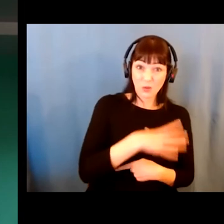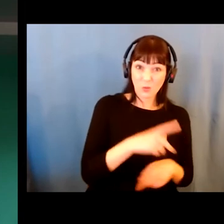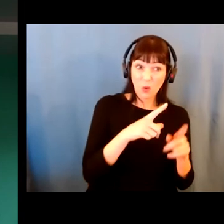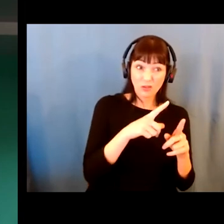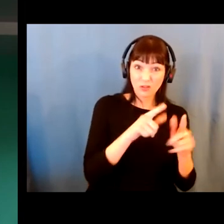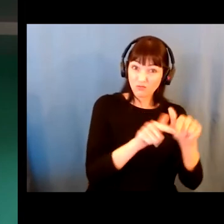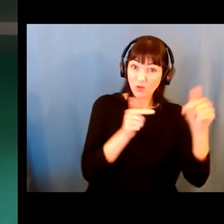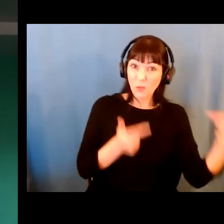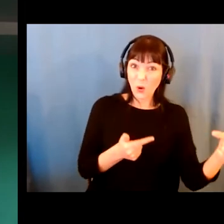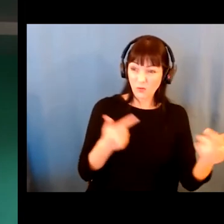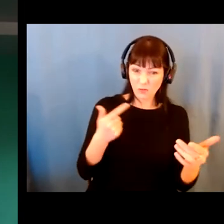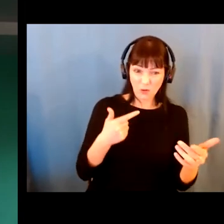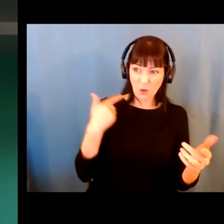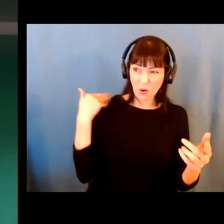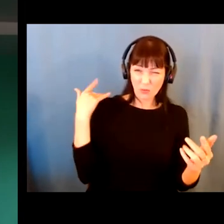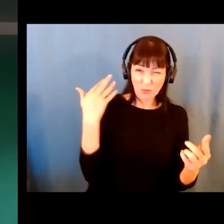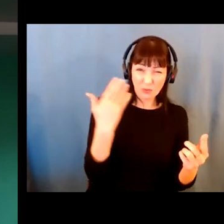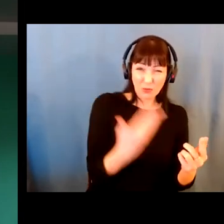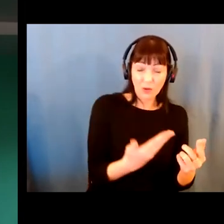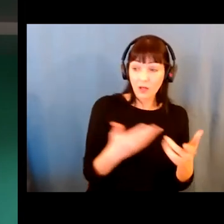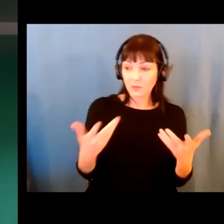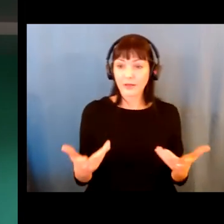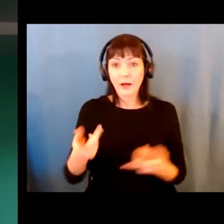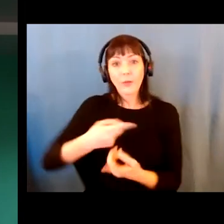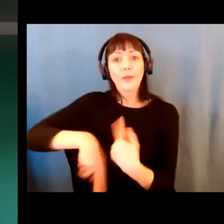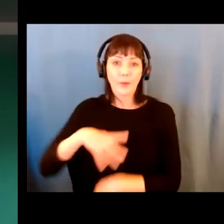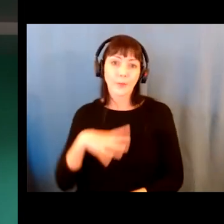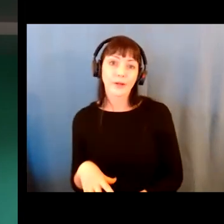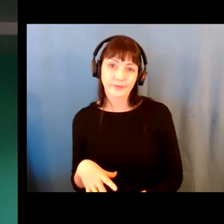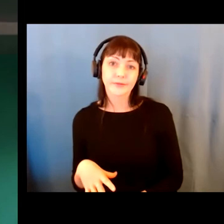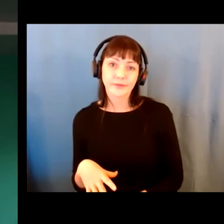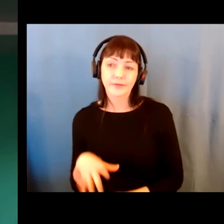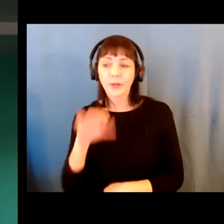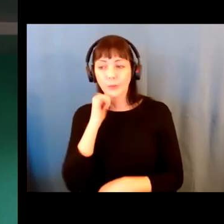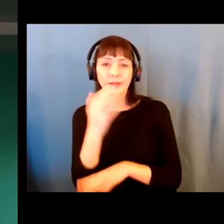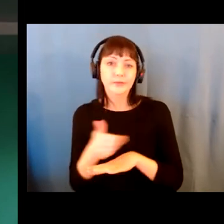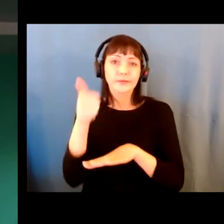but now it's expedient for the normative population. But I wonder,